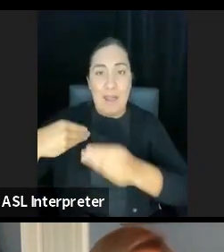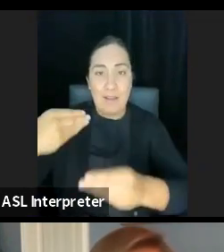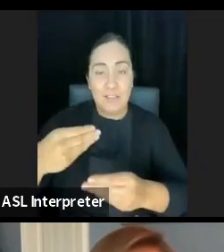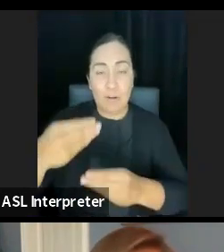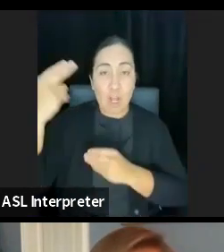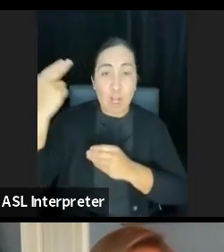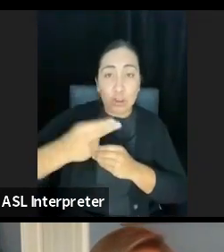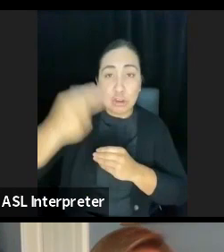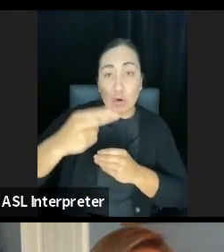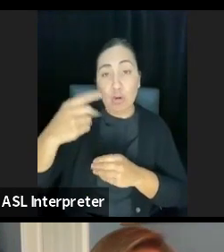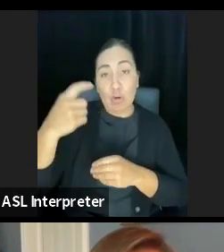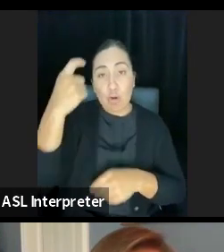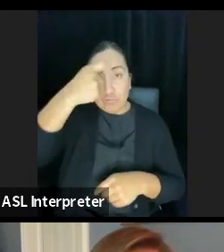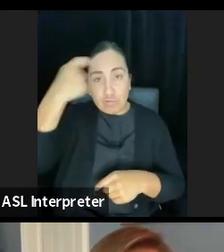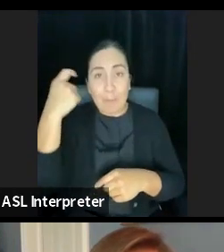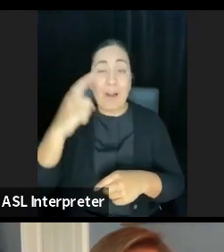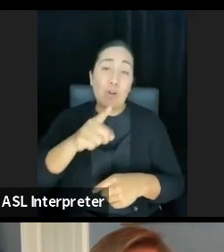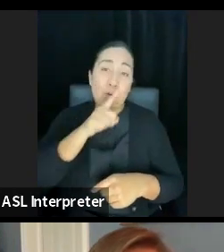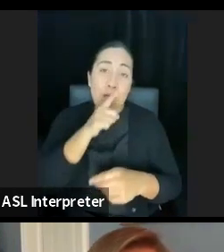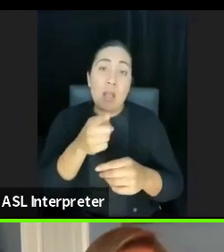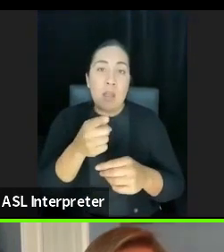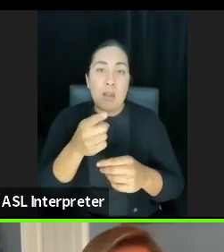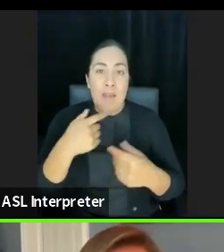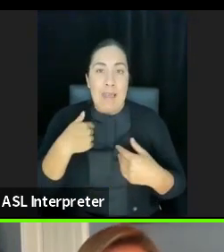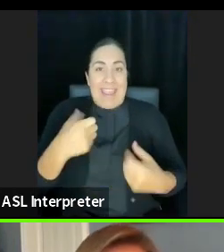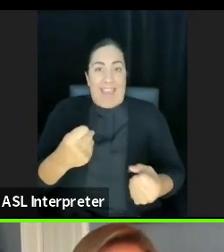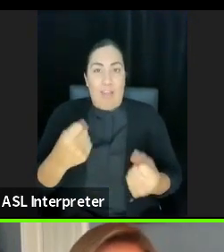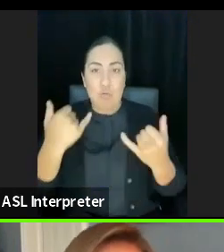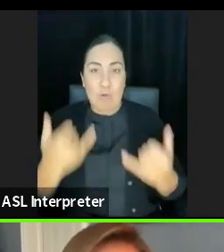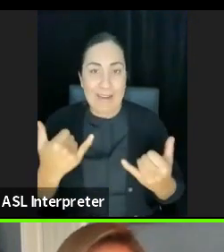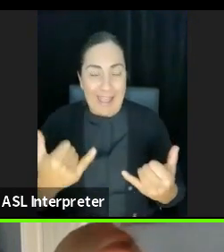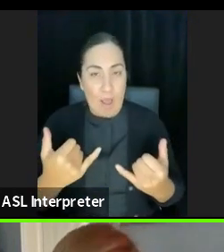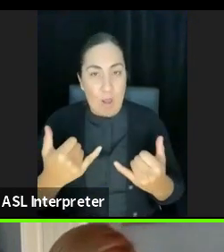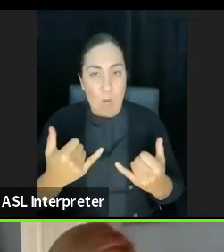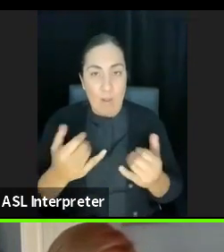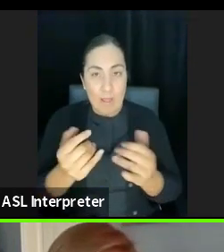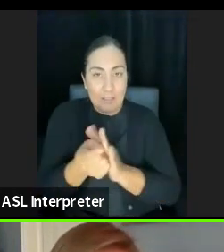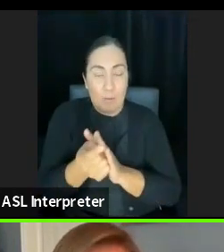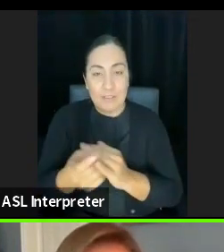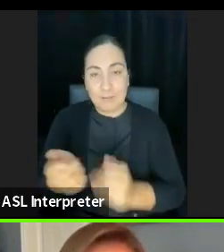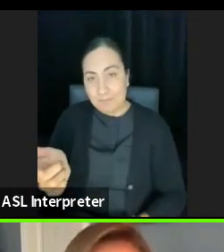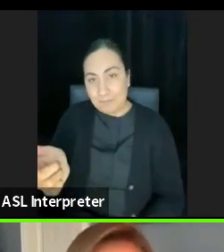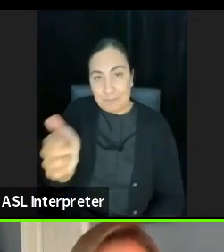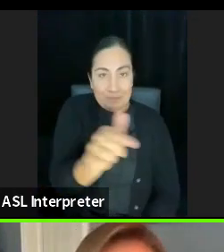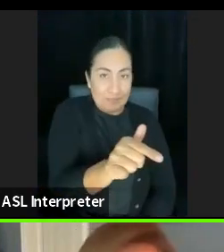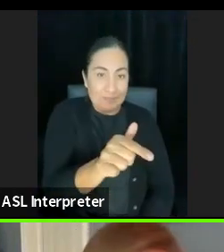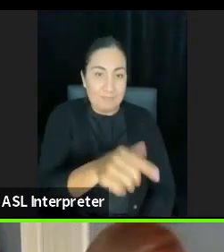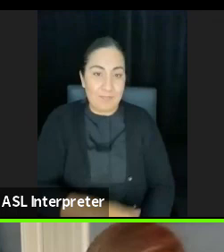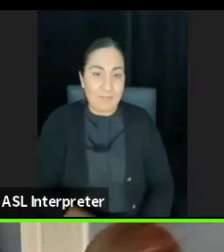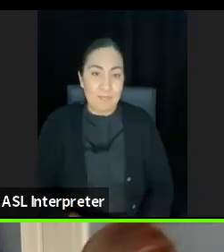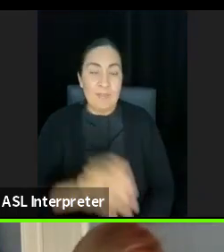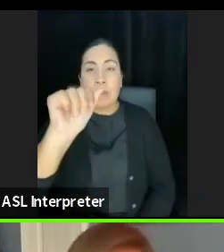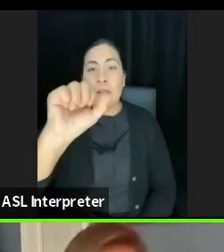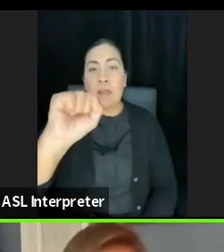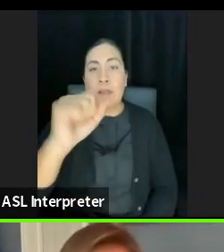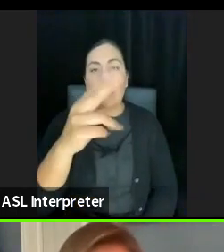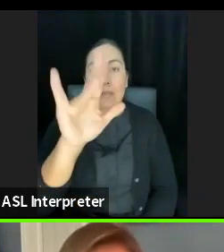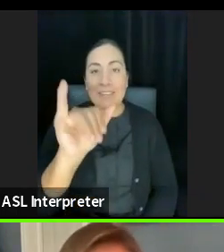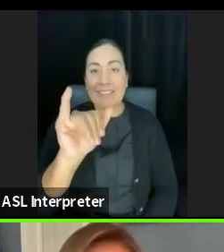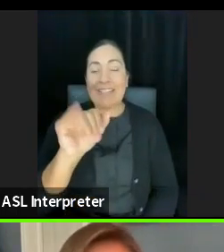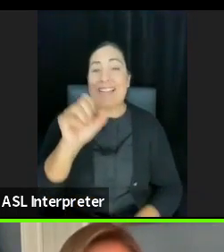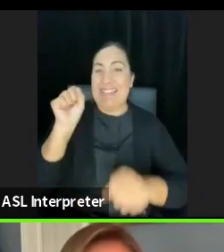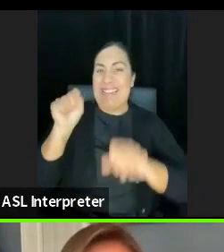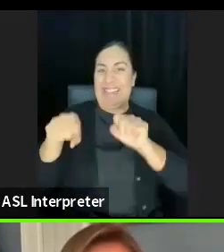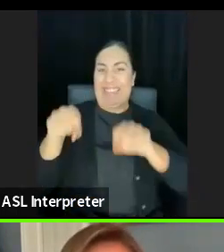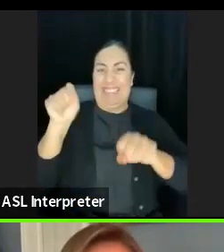at this time as well. Yes, yes, yes to everything my friends have said, and the yes and in honoring Ty, which you